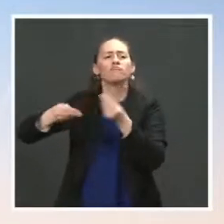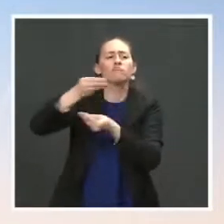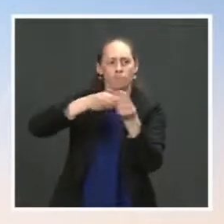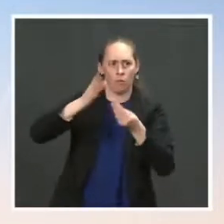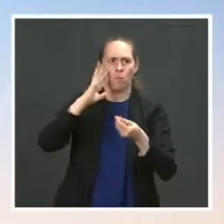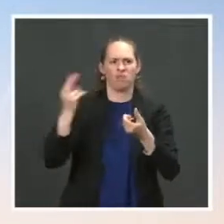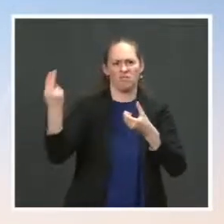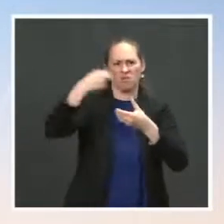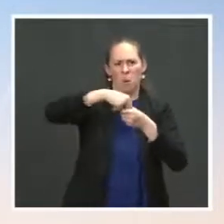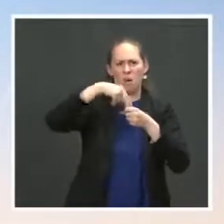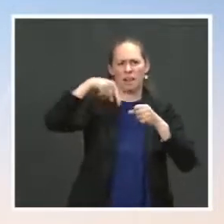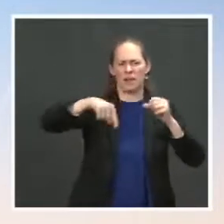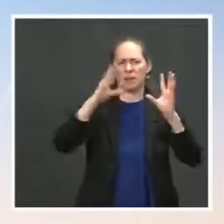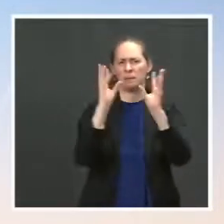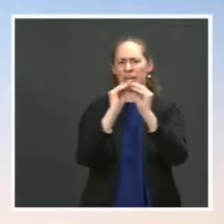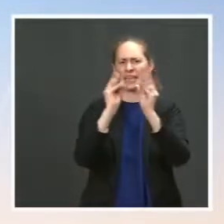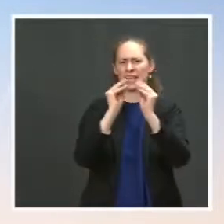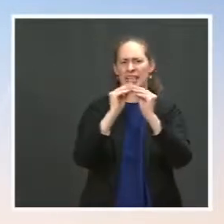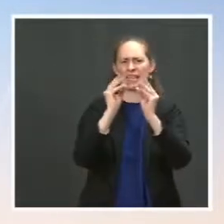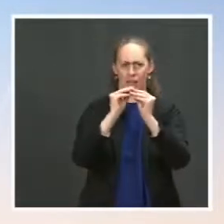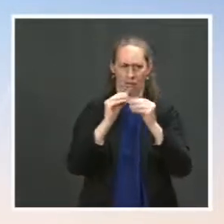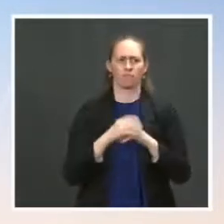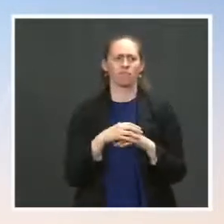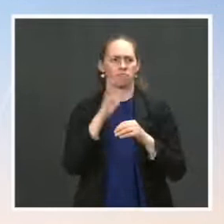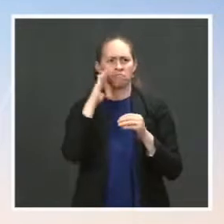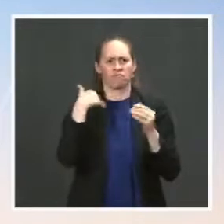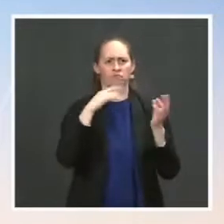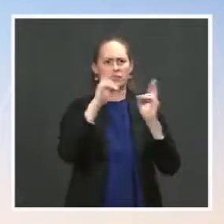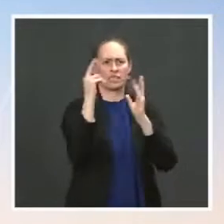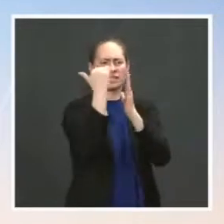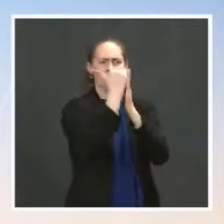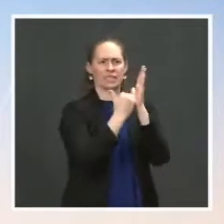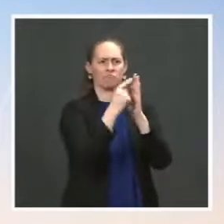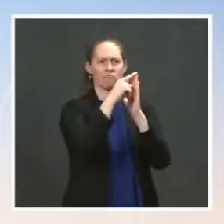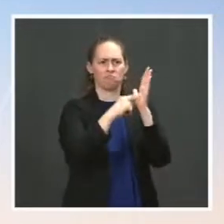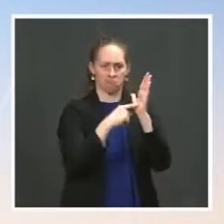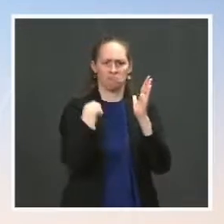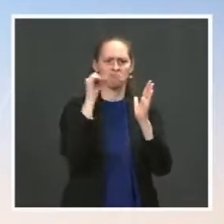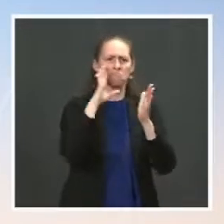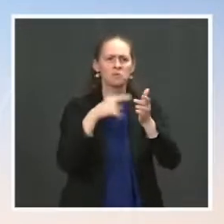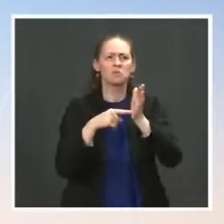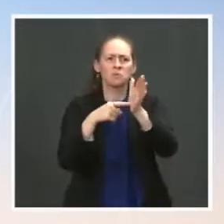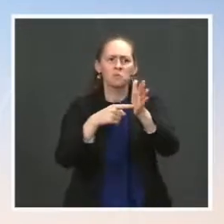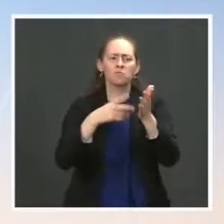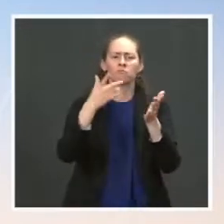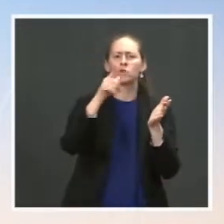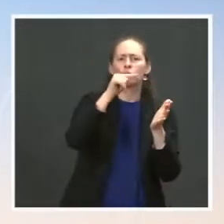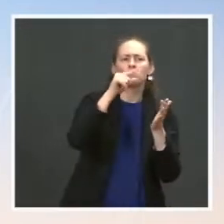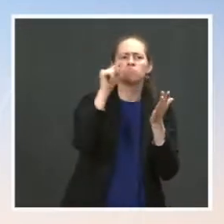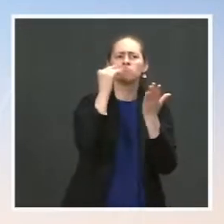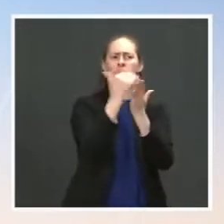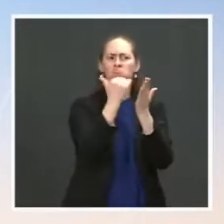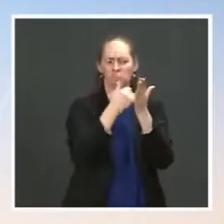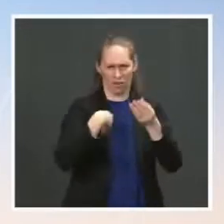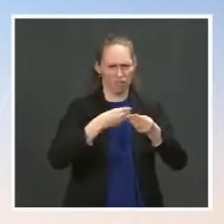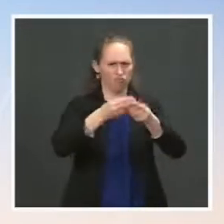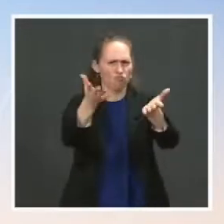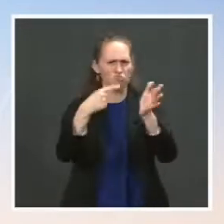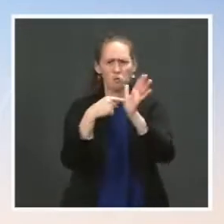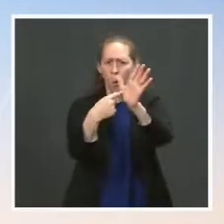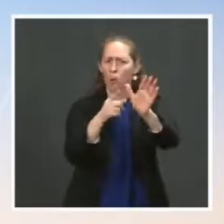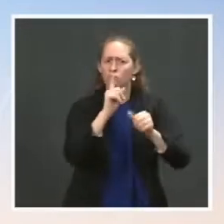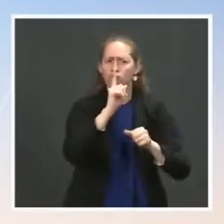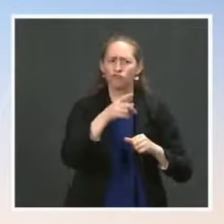We provided a list to the pool of the attendees or the companies that will be represented at that, which you should all have. And if not, let us know and we